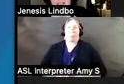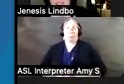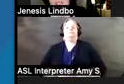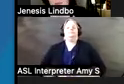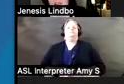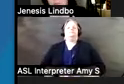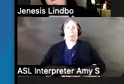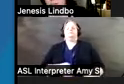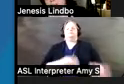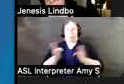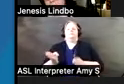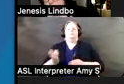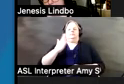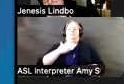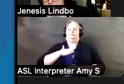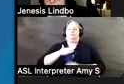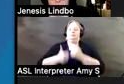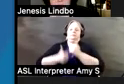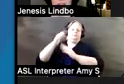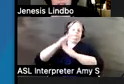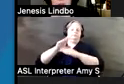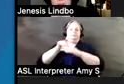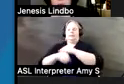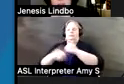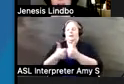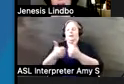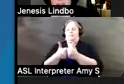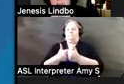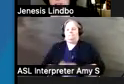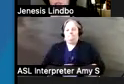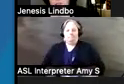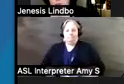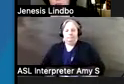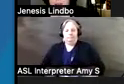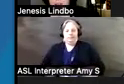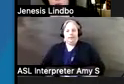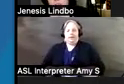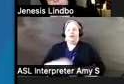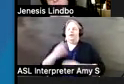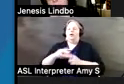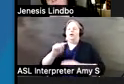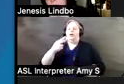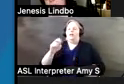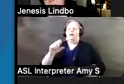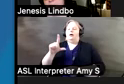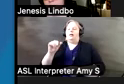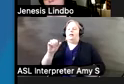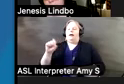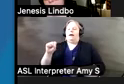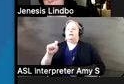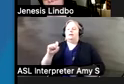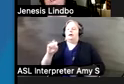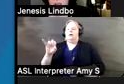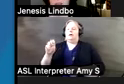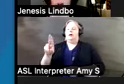Next is my most accessible game. So that would be The Last of Us 2. It's only available on PlayStation